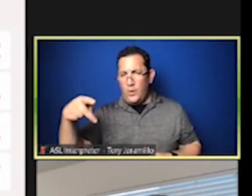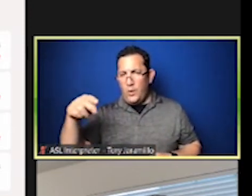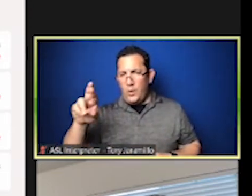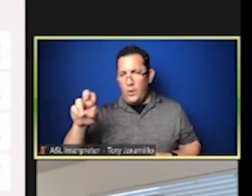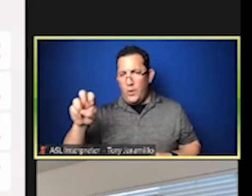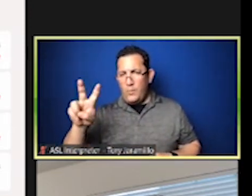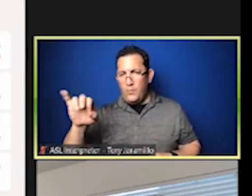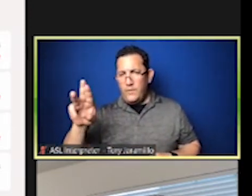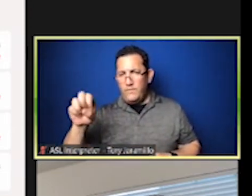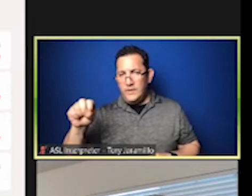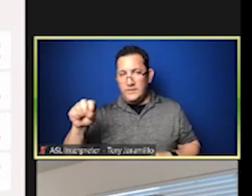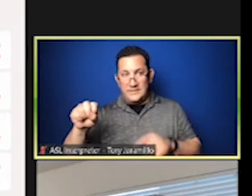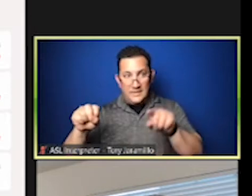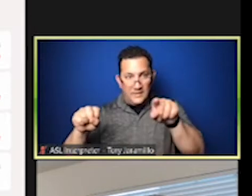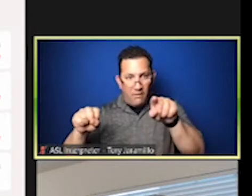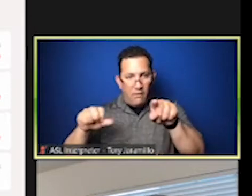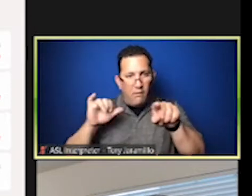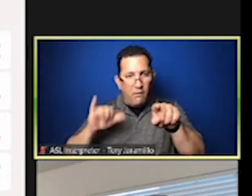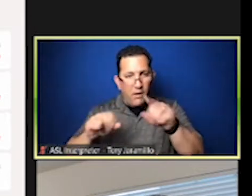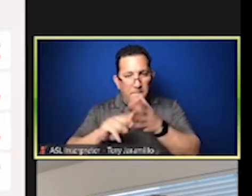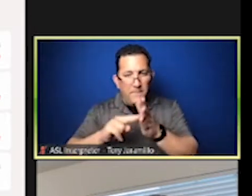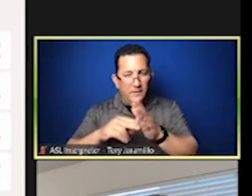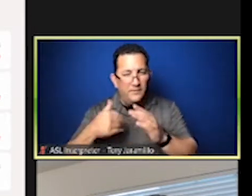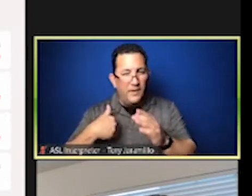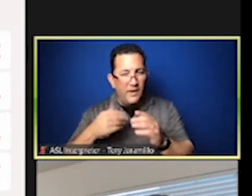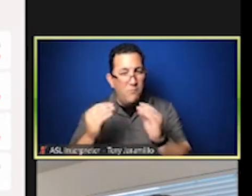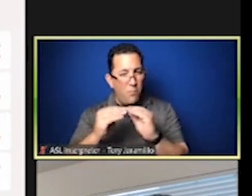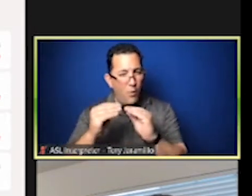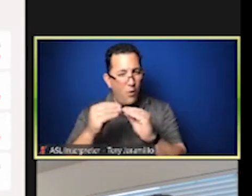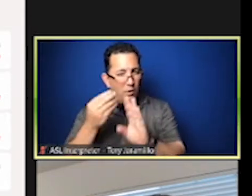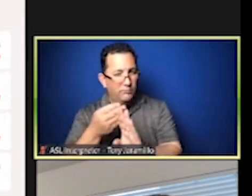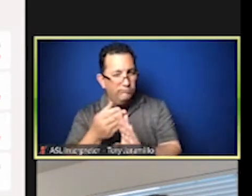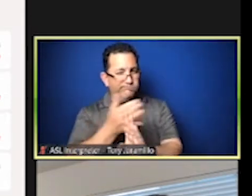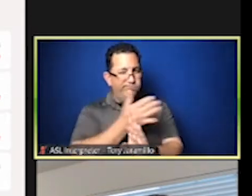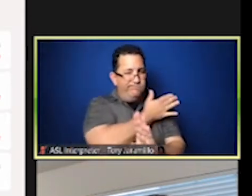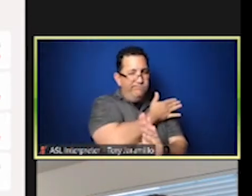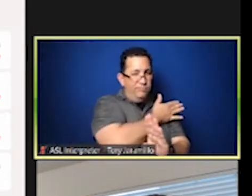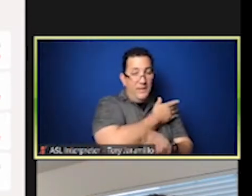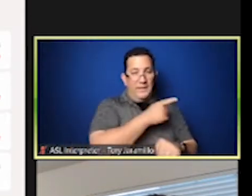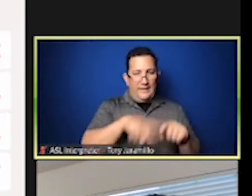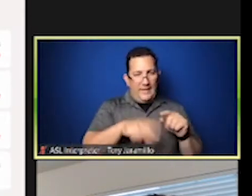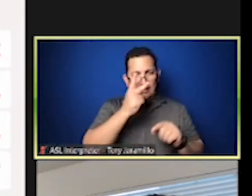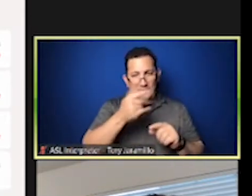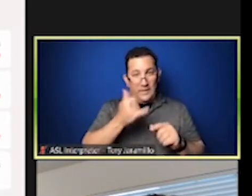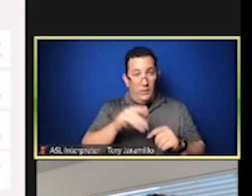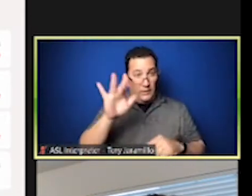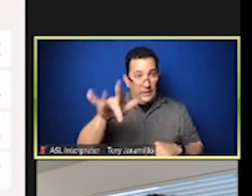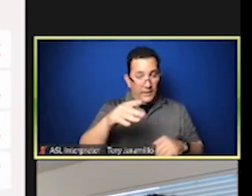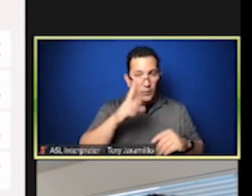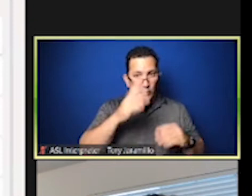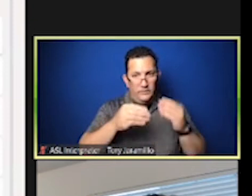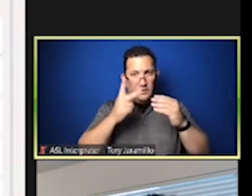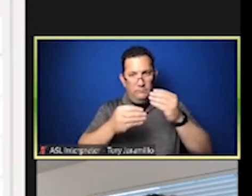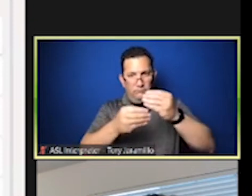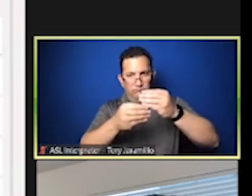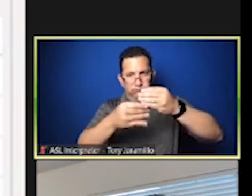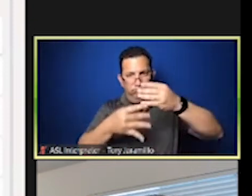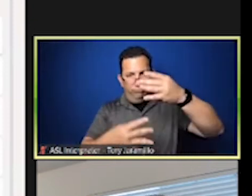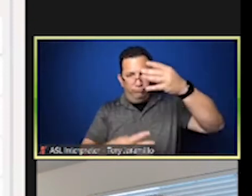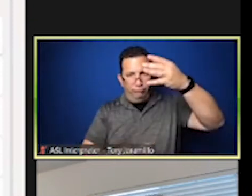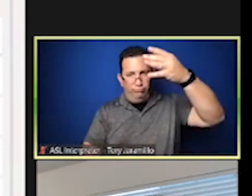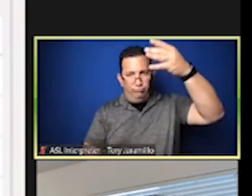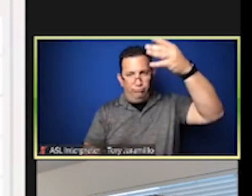are more assignments that may have been assigned than what we can see. So if we click on these words,